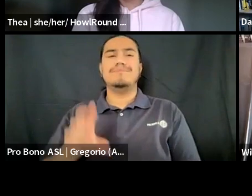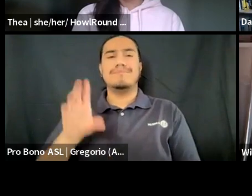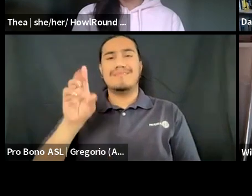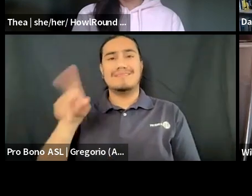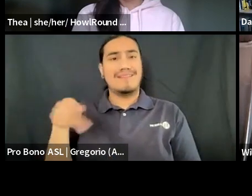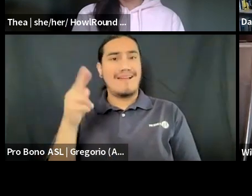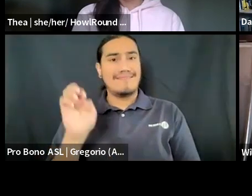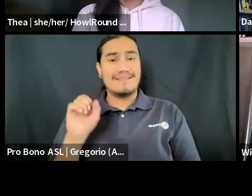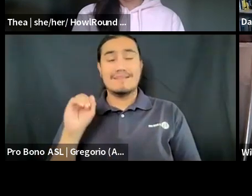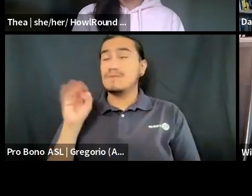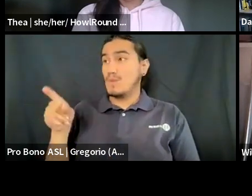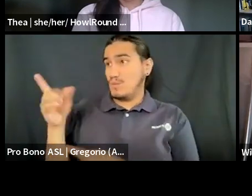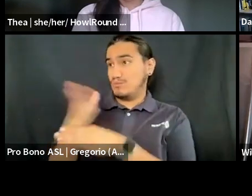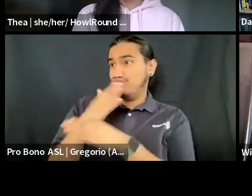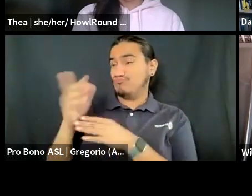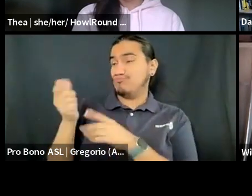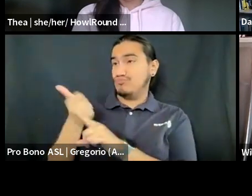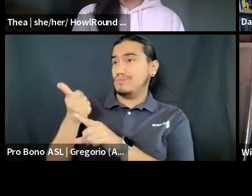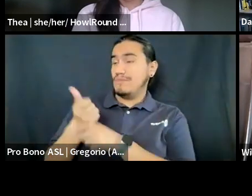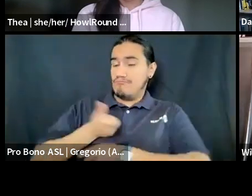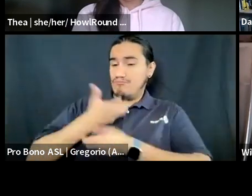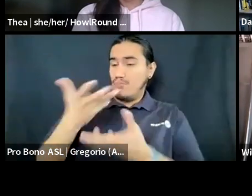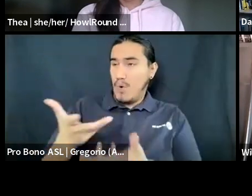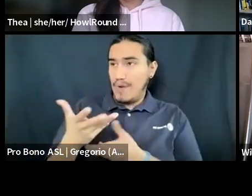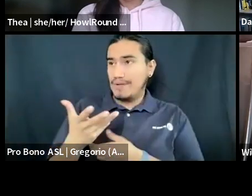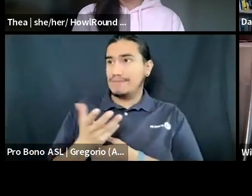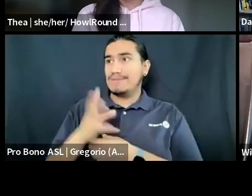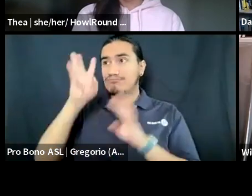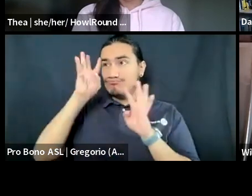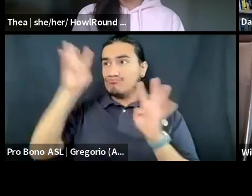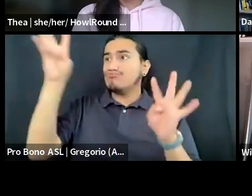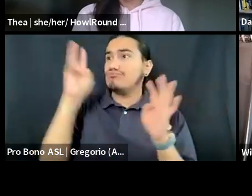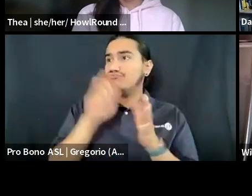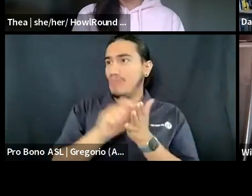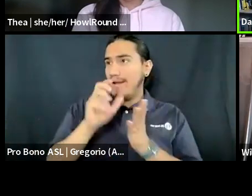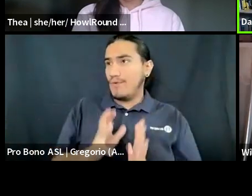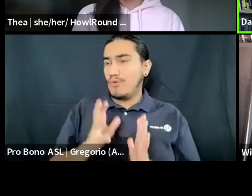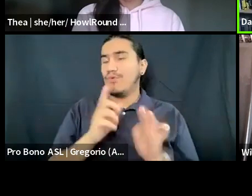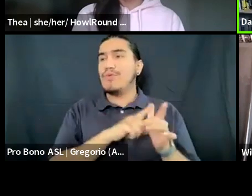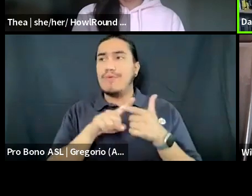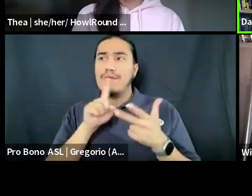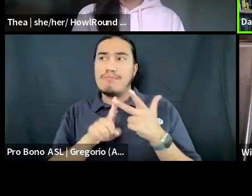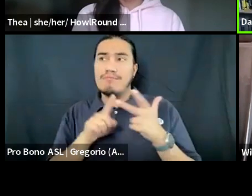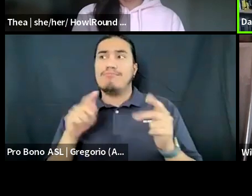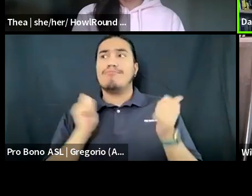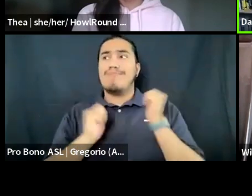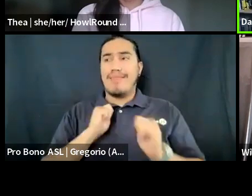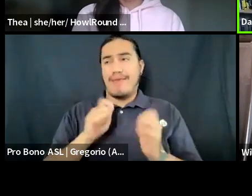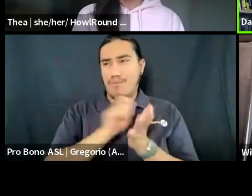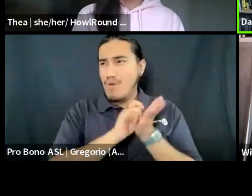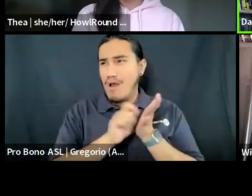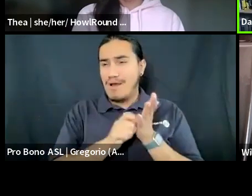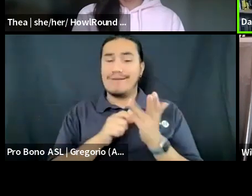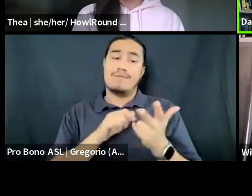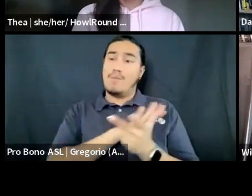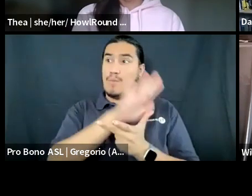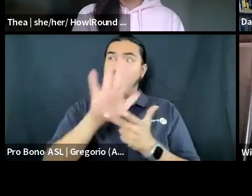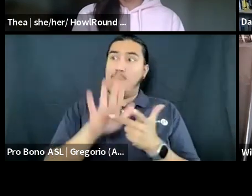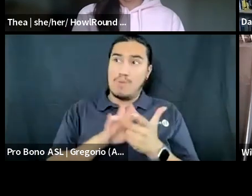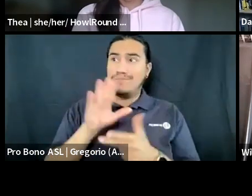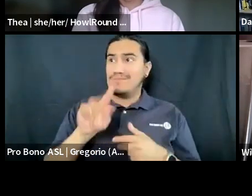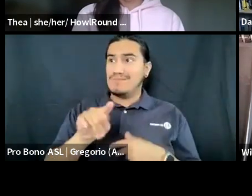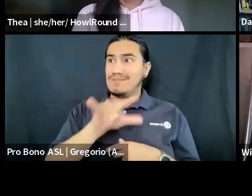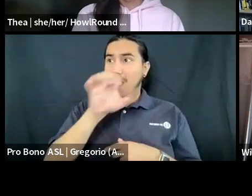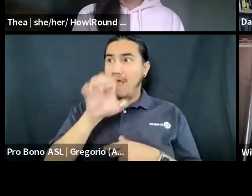were a poet and a fiction writer and then a playwright. Mm-hmm. And so do you blend these different